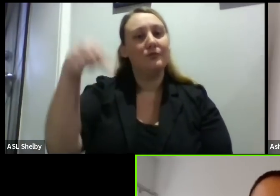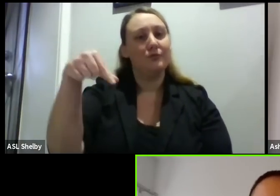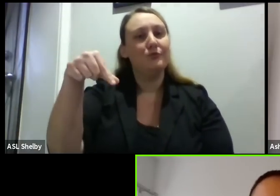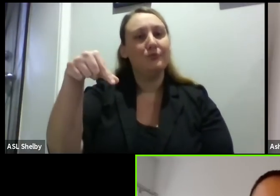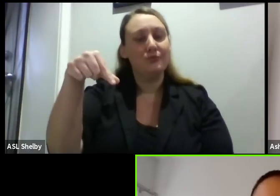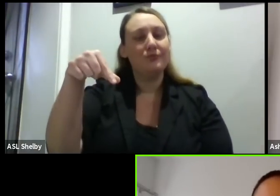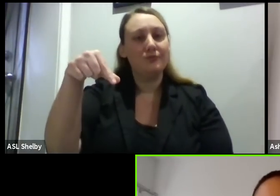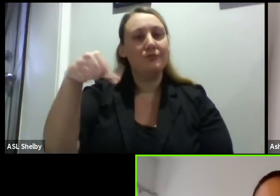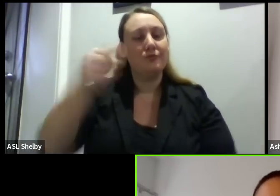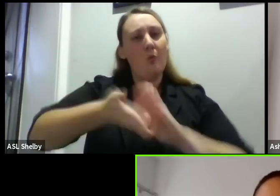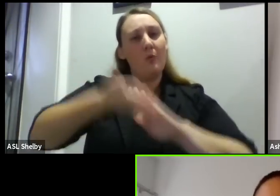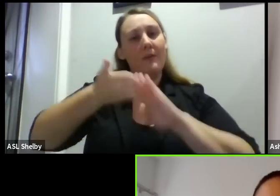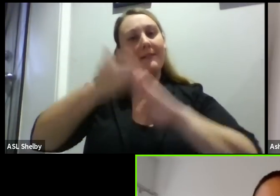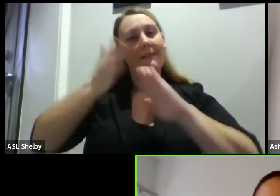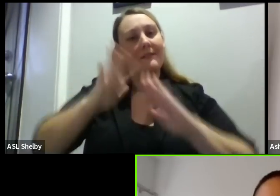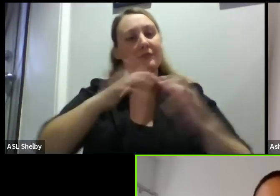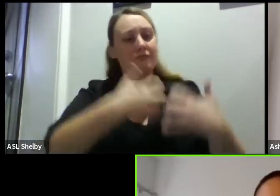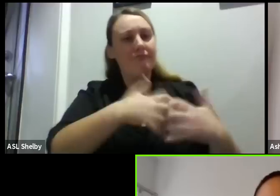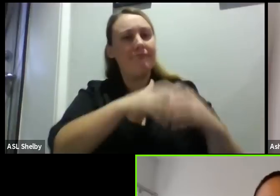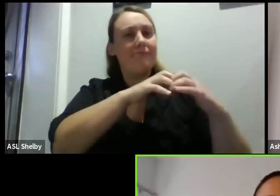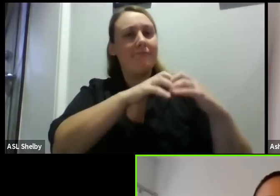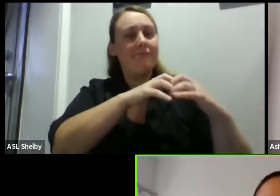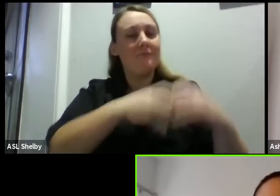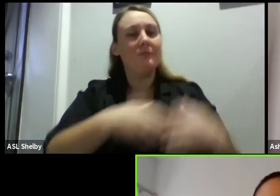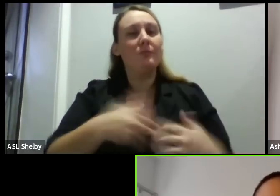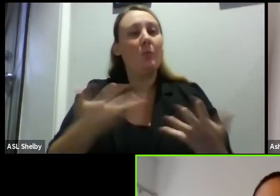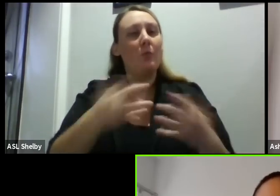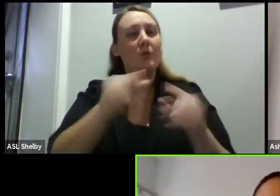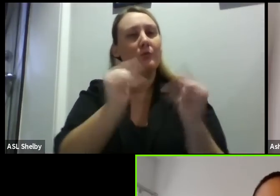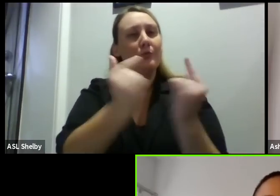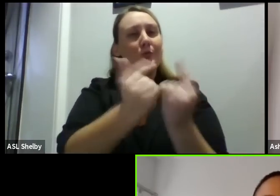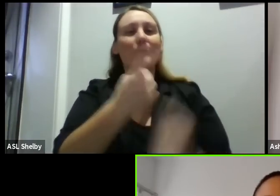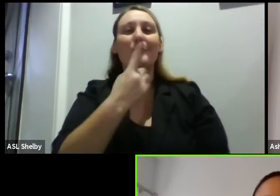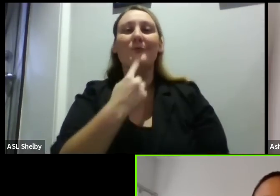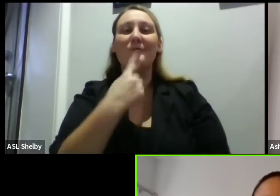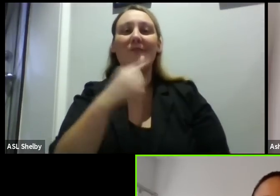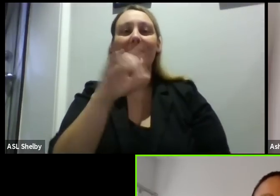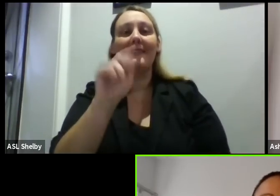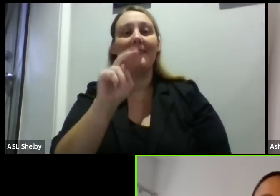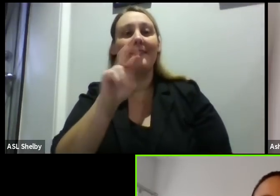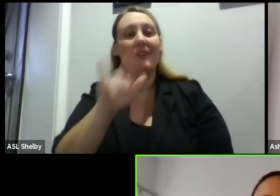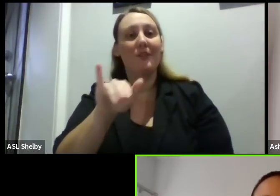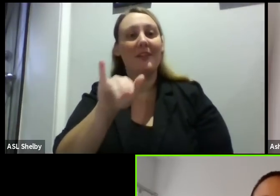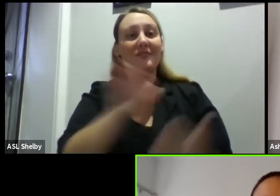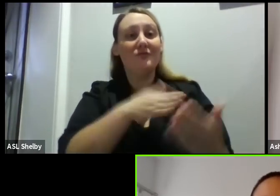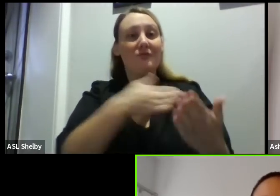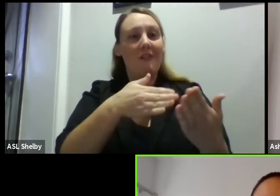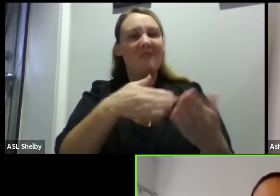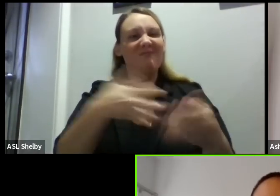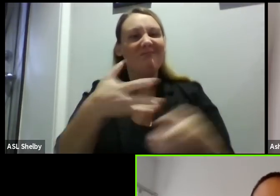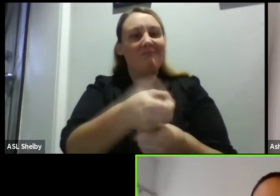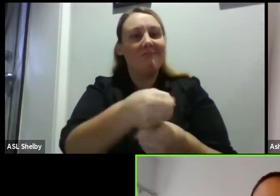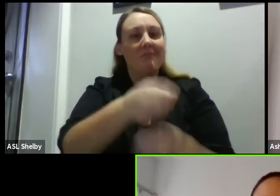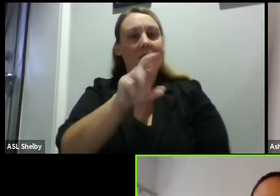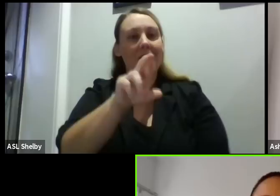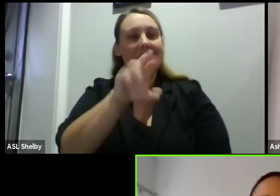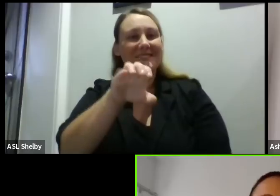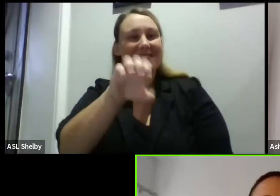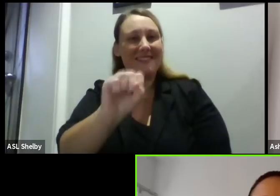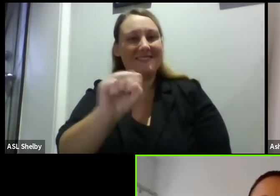organizer with Red Canary Song and Kink Out, and welcome to the 45th International Whores